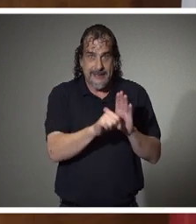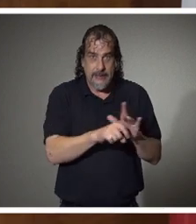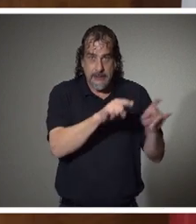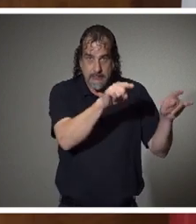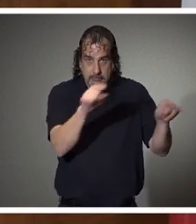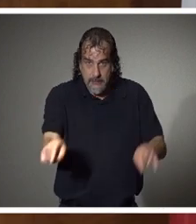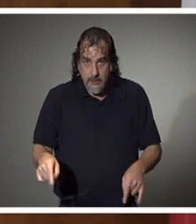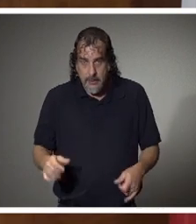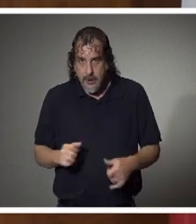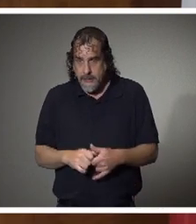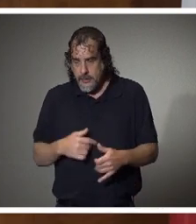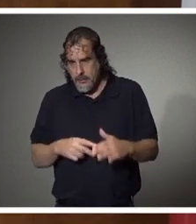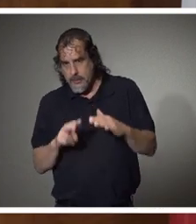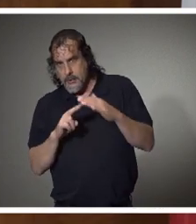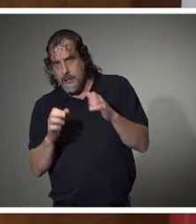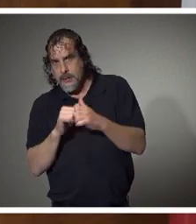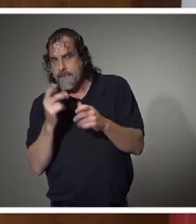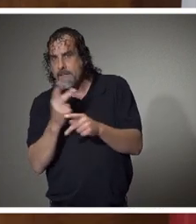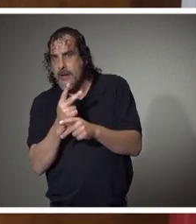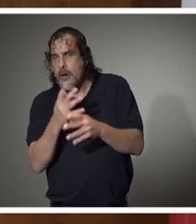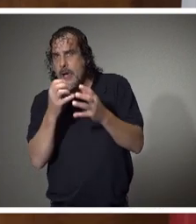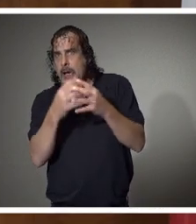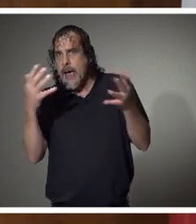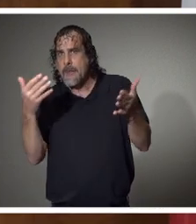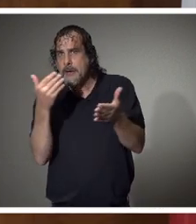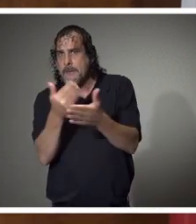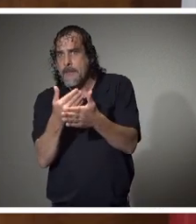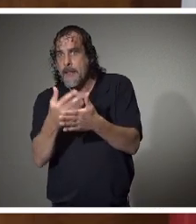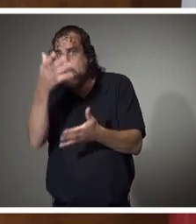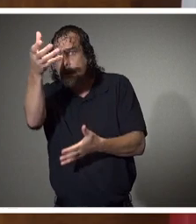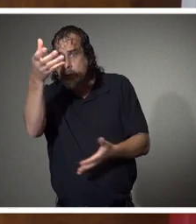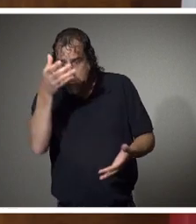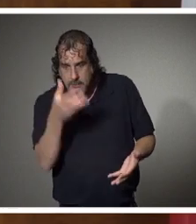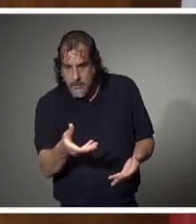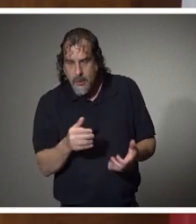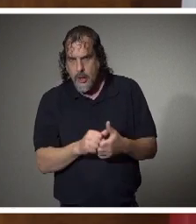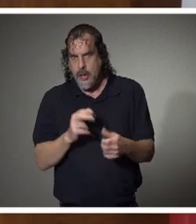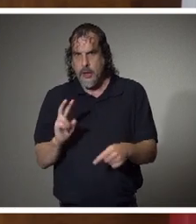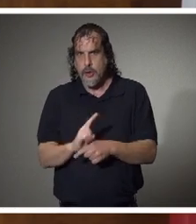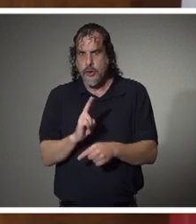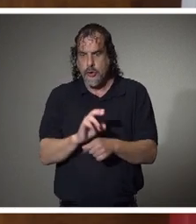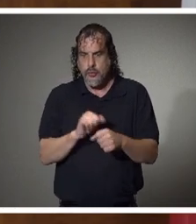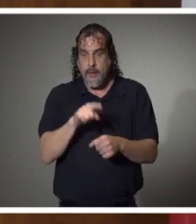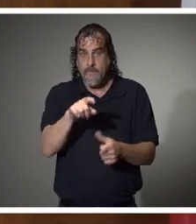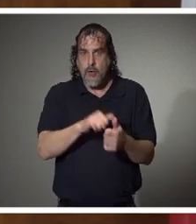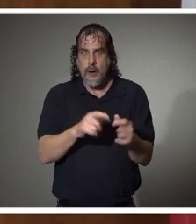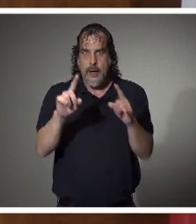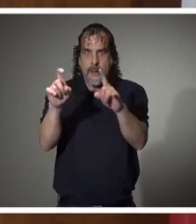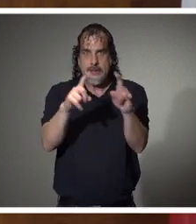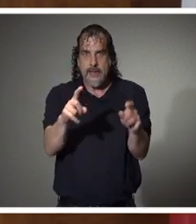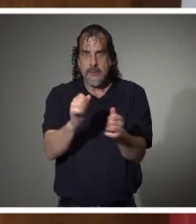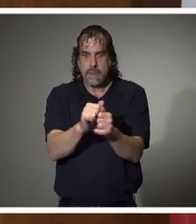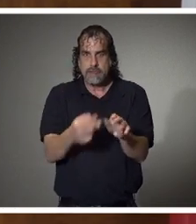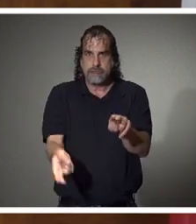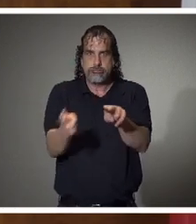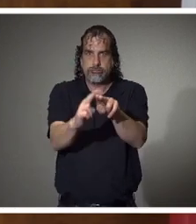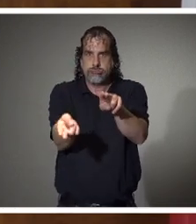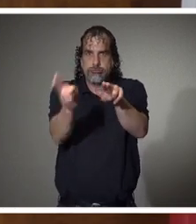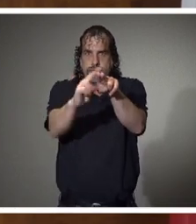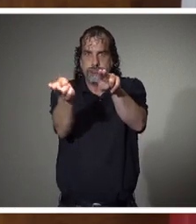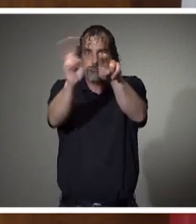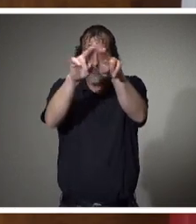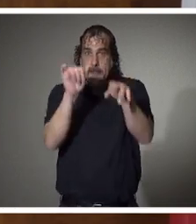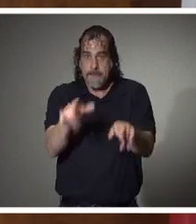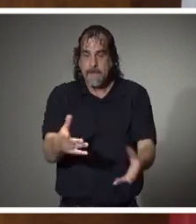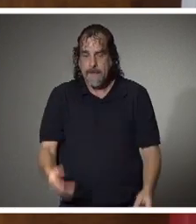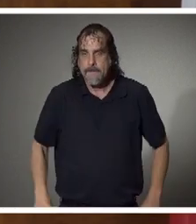look forward to figuring out exactly how that money is going to be distributed and what we can do with it and how we can utilize